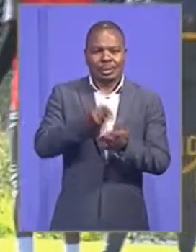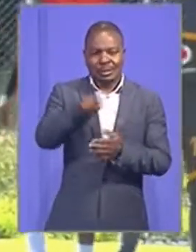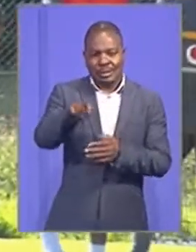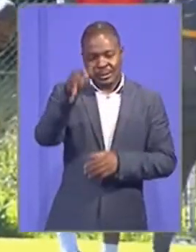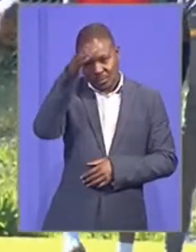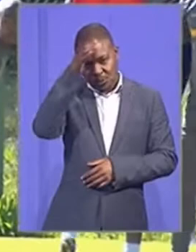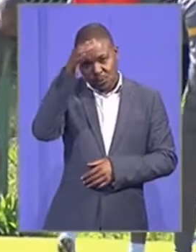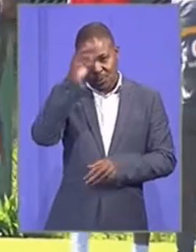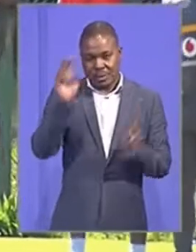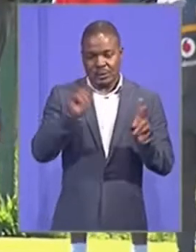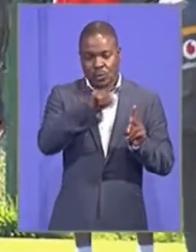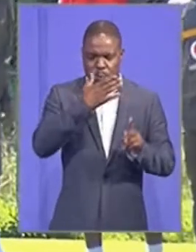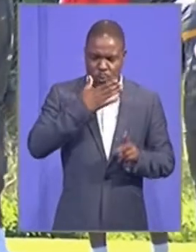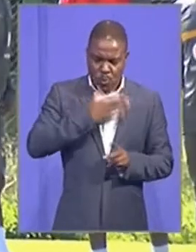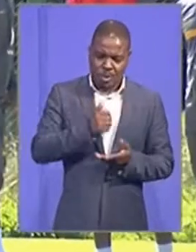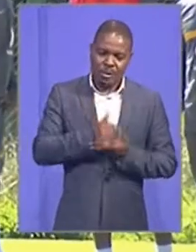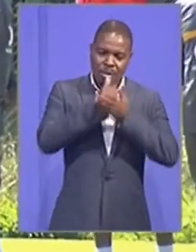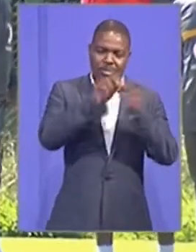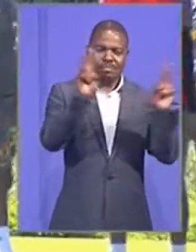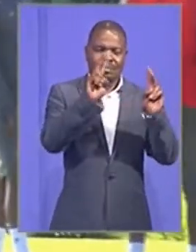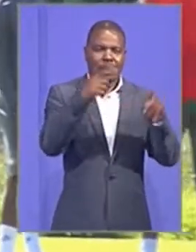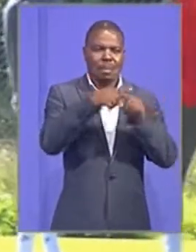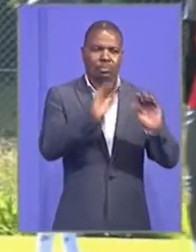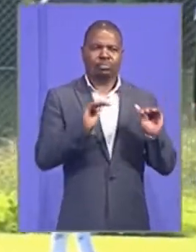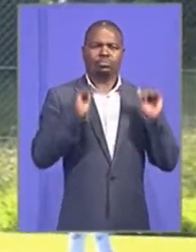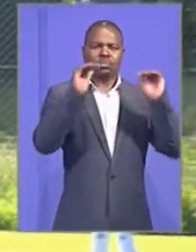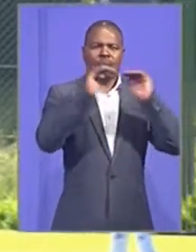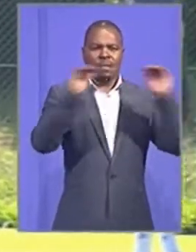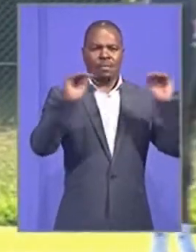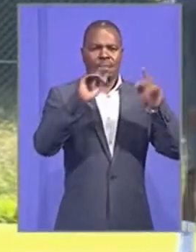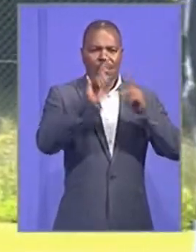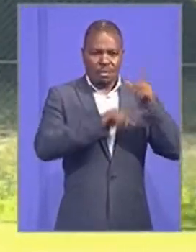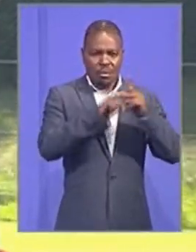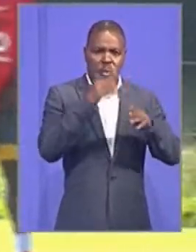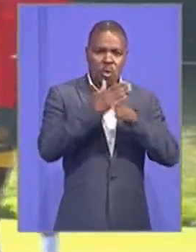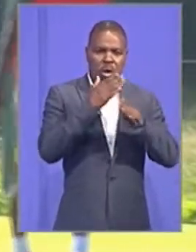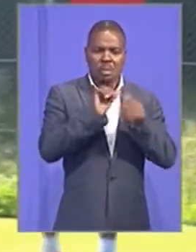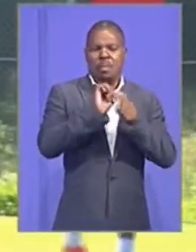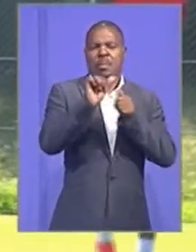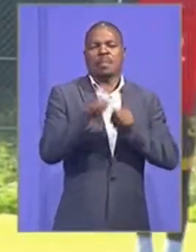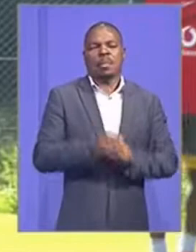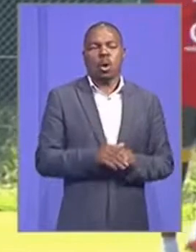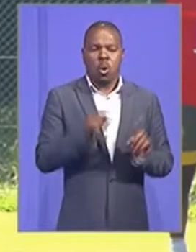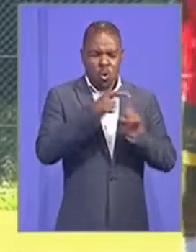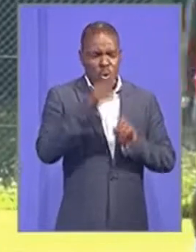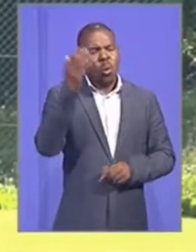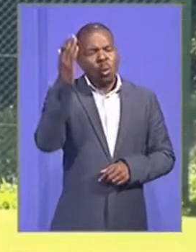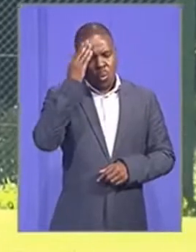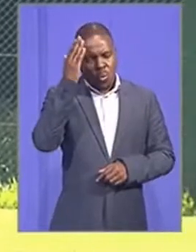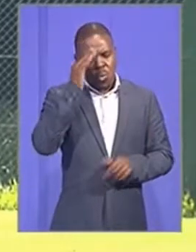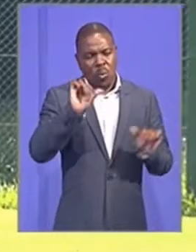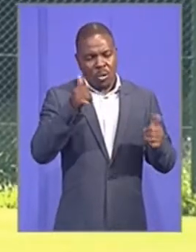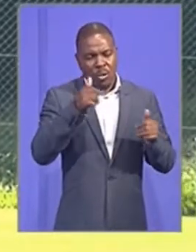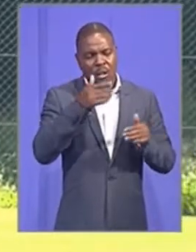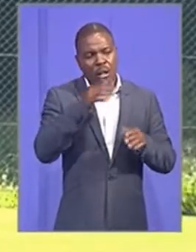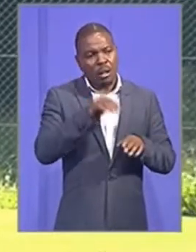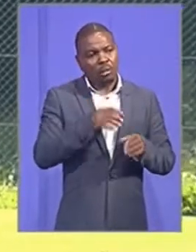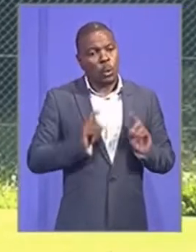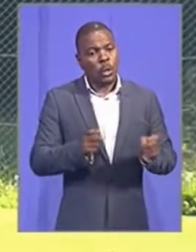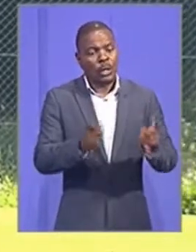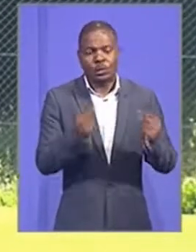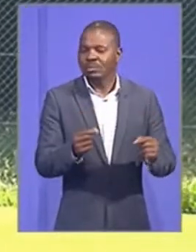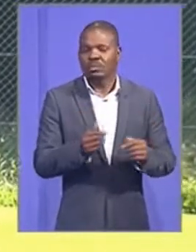re o ikemiseditse ho thusa Chiefs ho phamisa papadi ya yona hore e tle e be le tshebetso e ntle. O a tseba hore ho tla nka nako ho fetola dintho